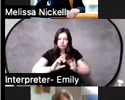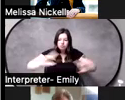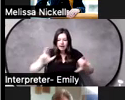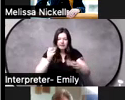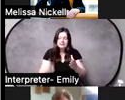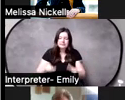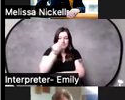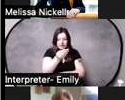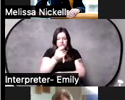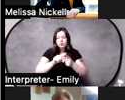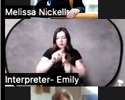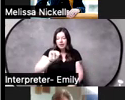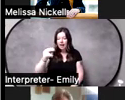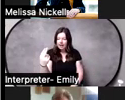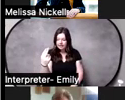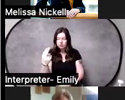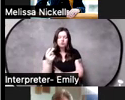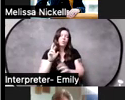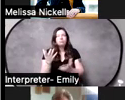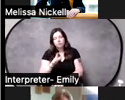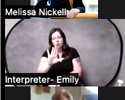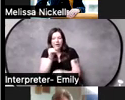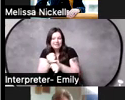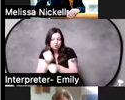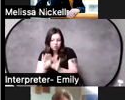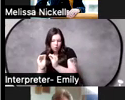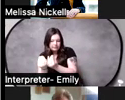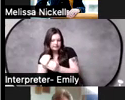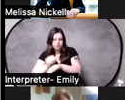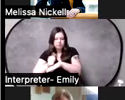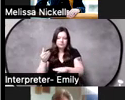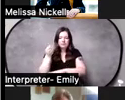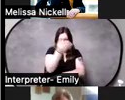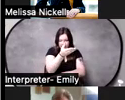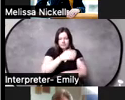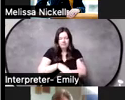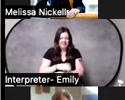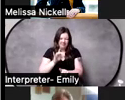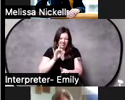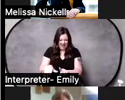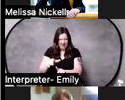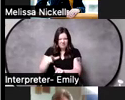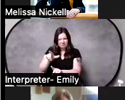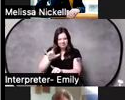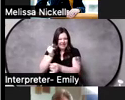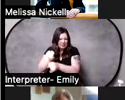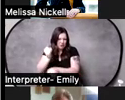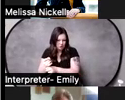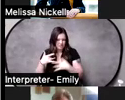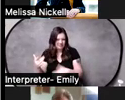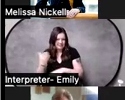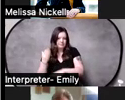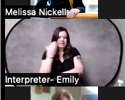NIH, or I should say your institute submits the grant to NIH, because it's really the institute that is submitting the grant, and it